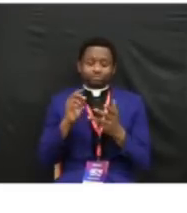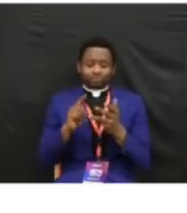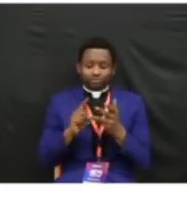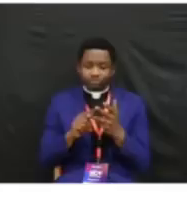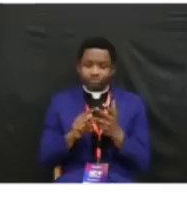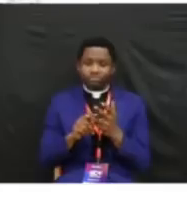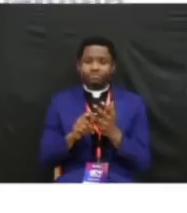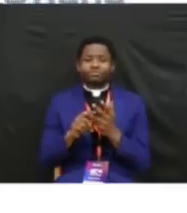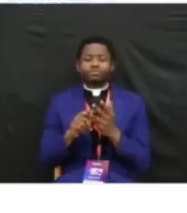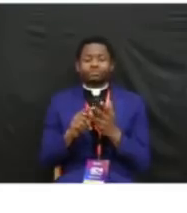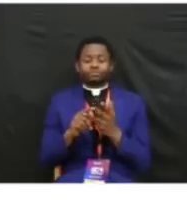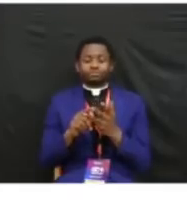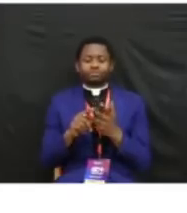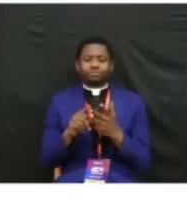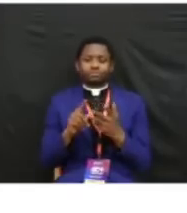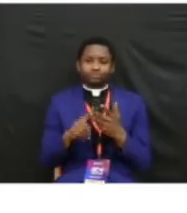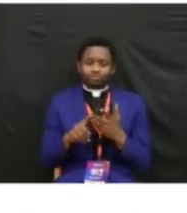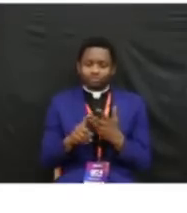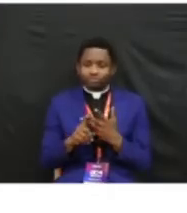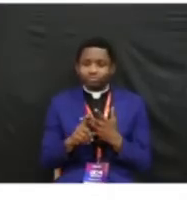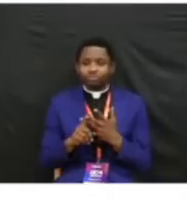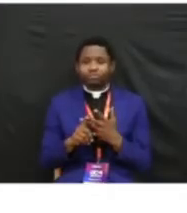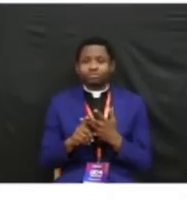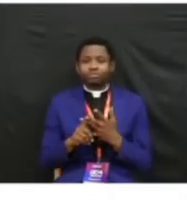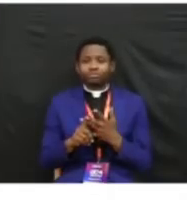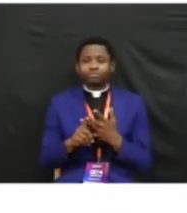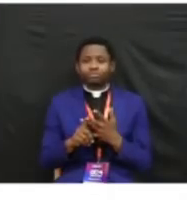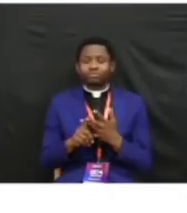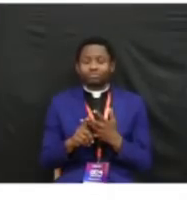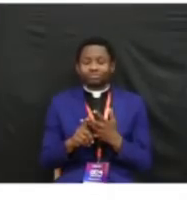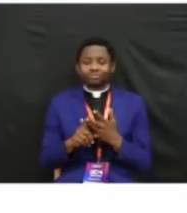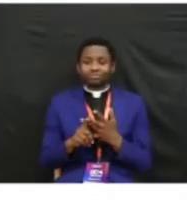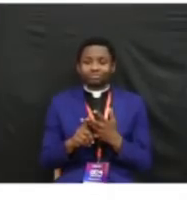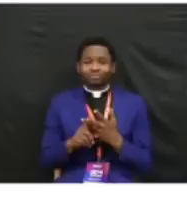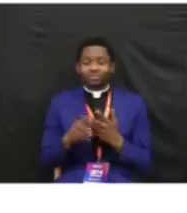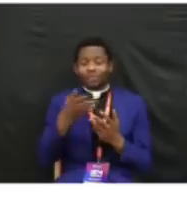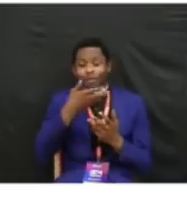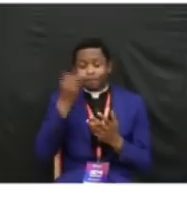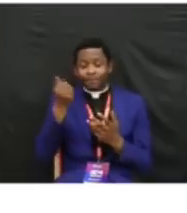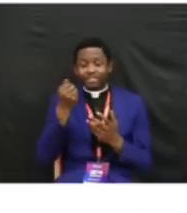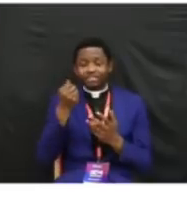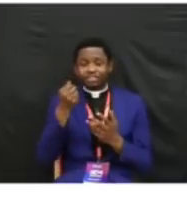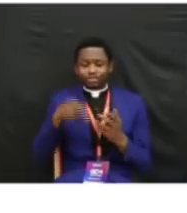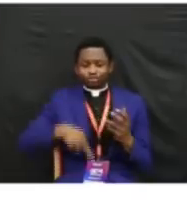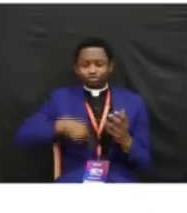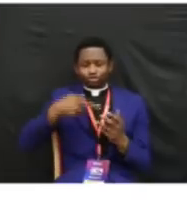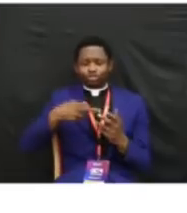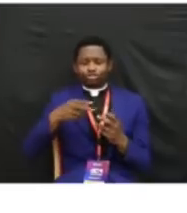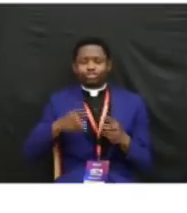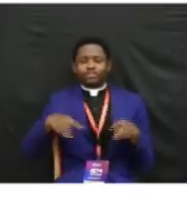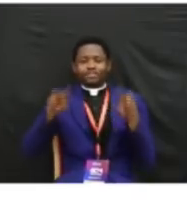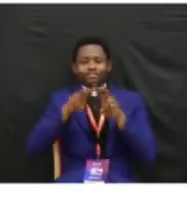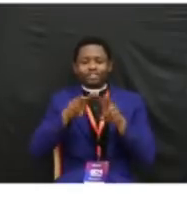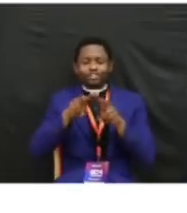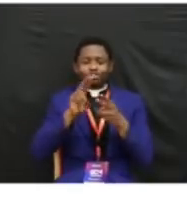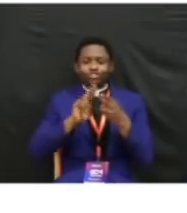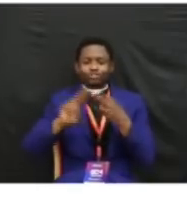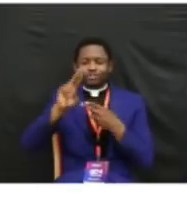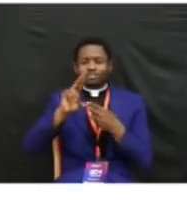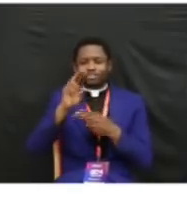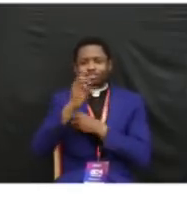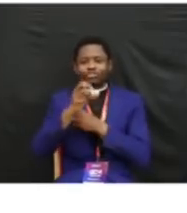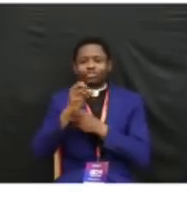Excellence Award. And now this one, the best religious values university of the year